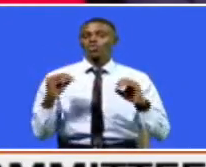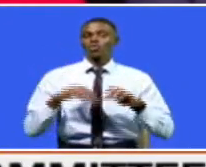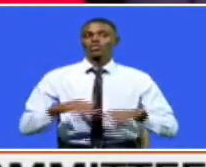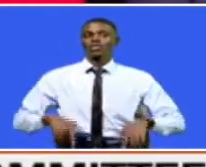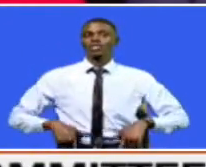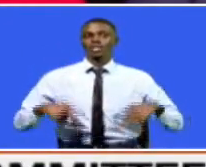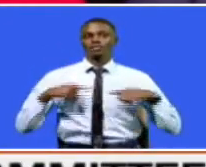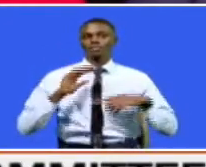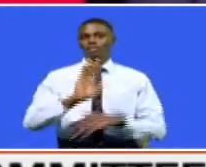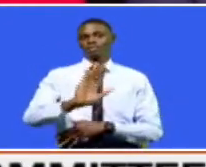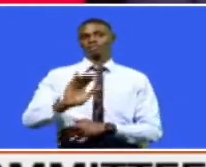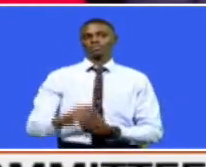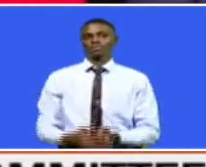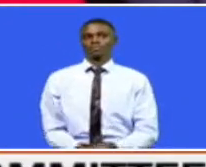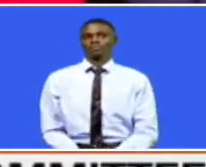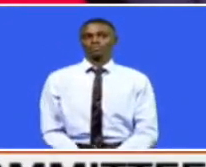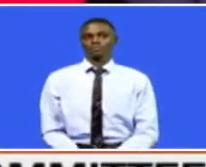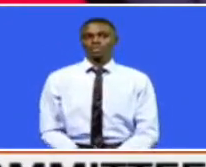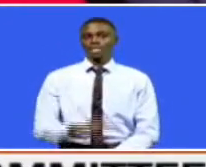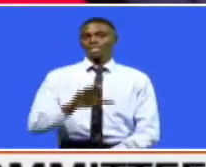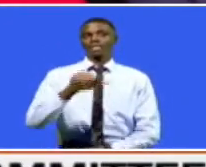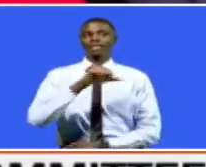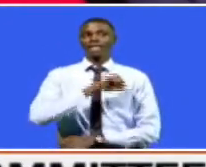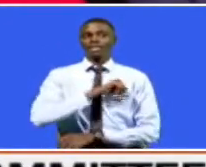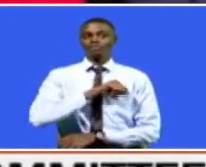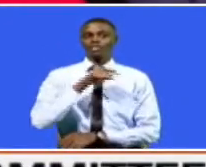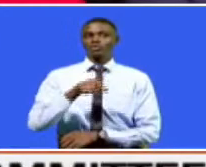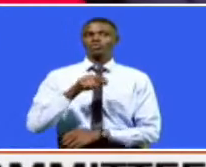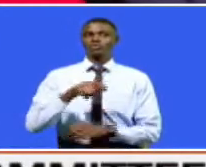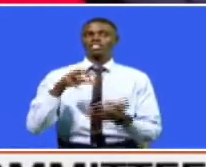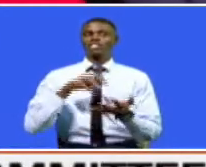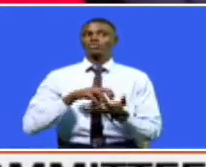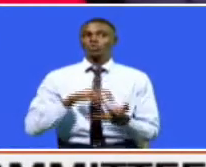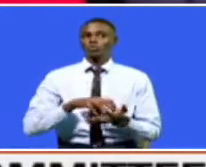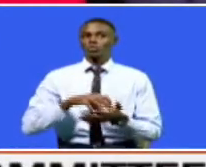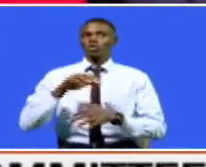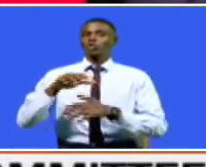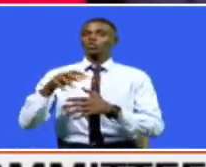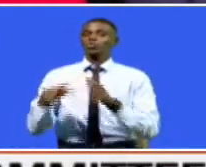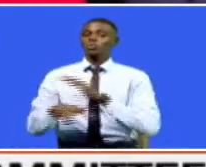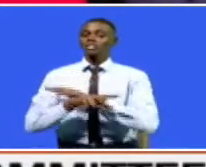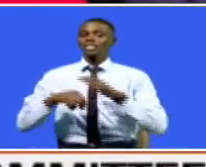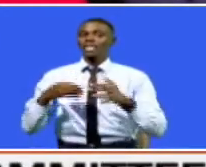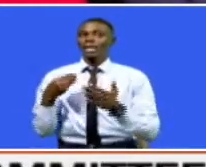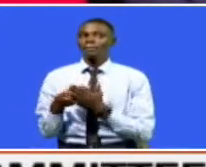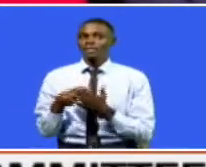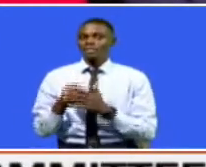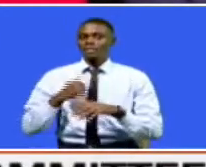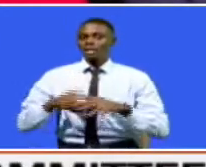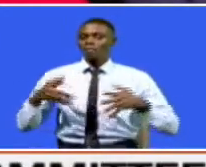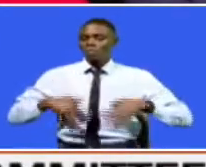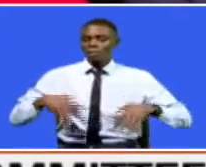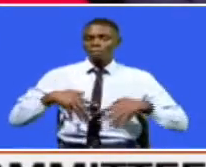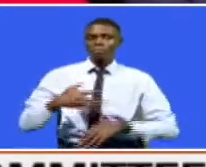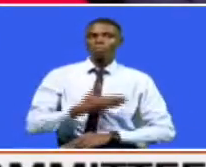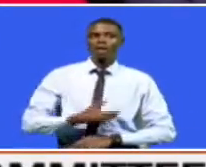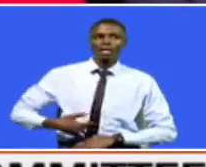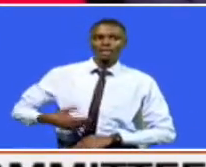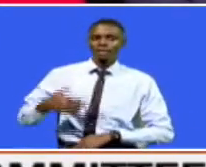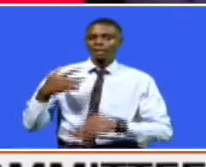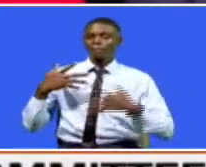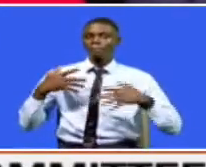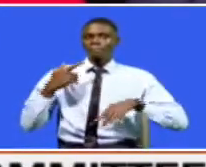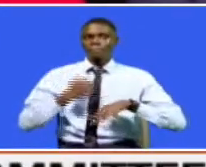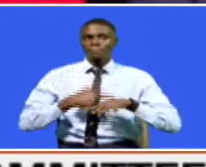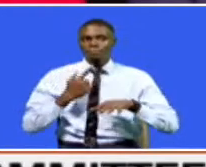lifetime. Taking advantage of this situation to con people money when people are hungry, when people are